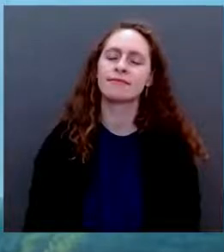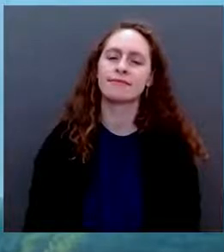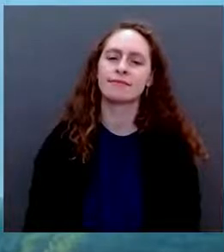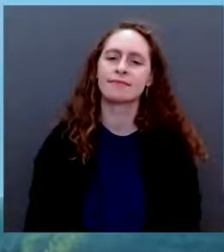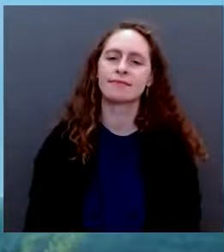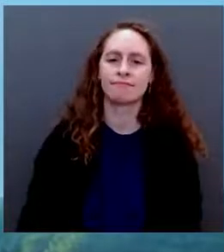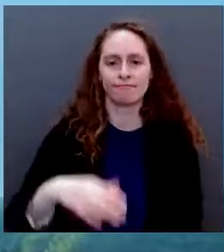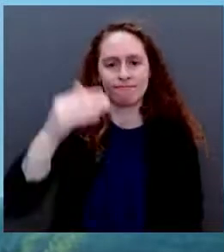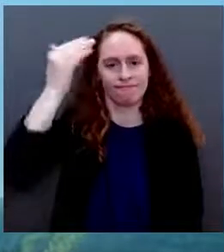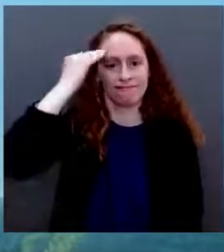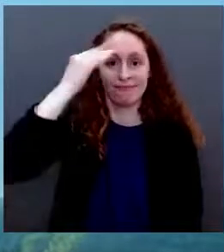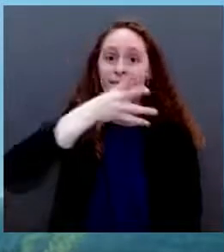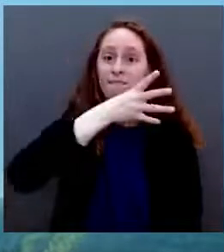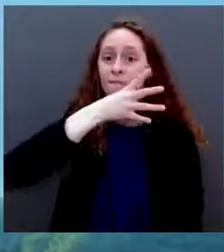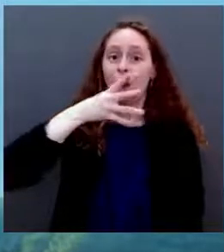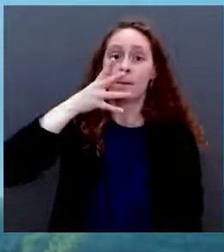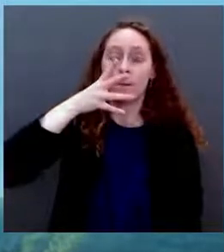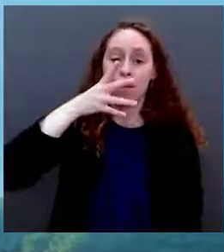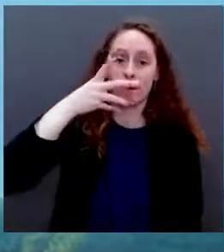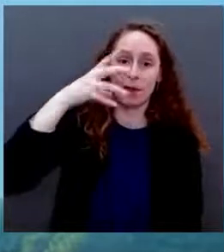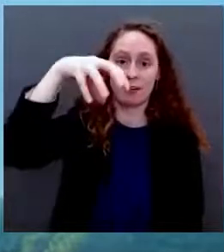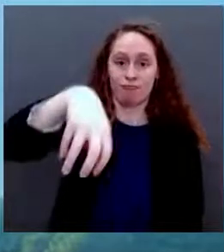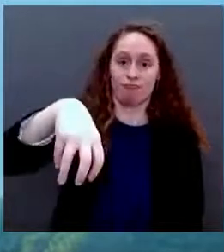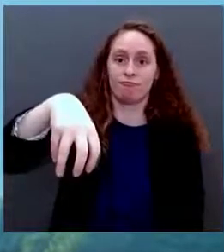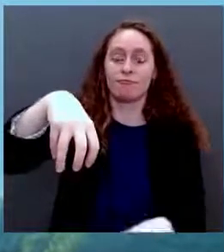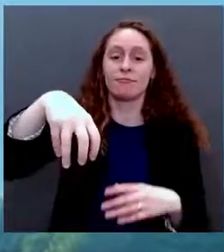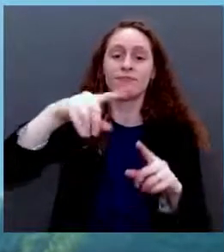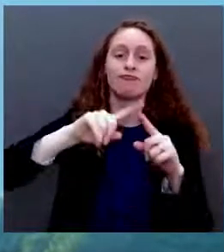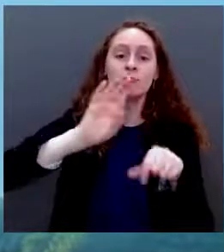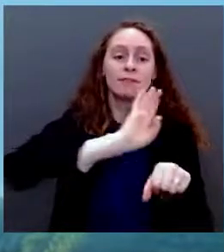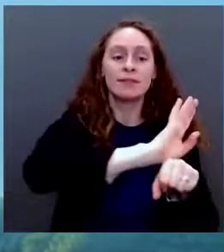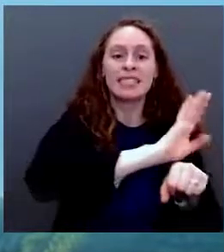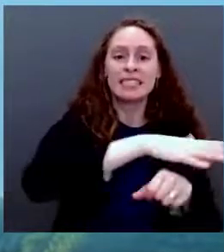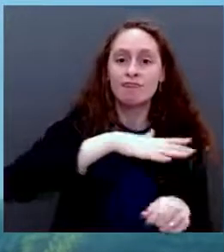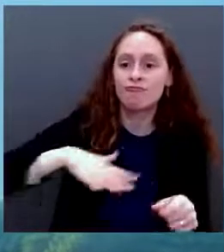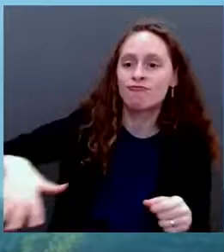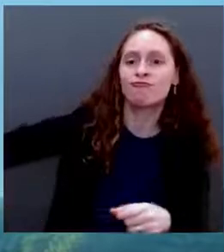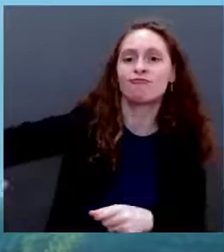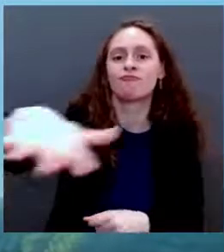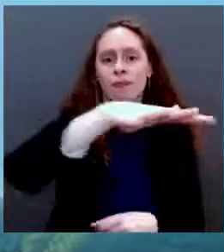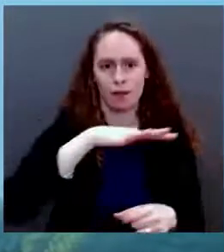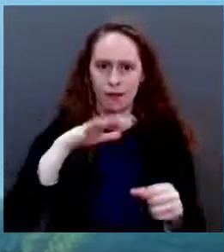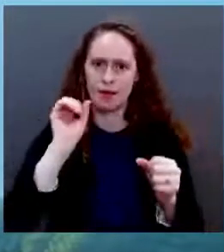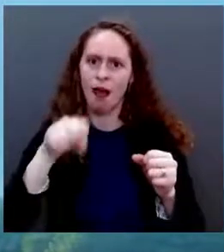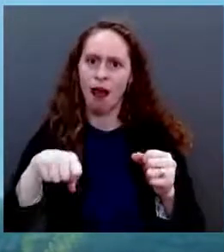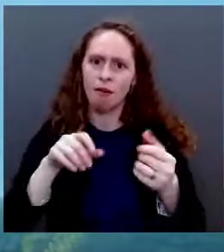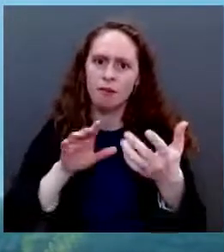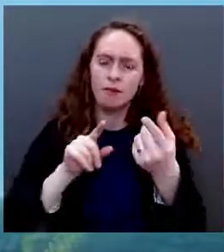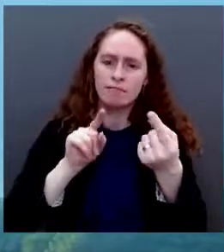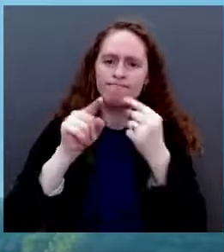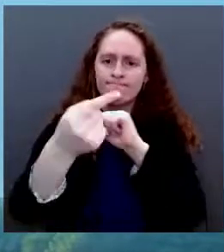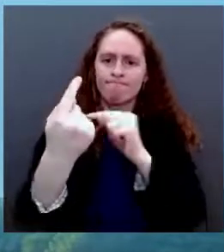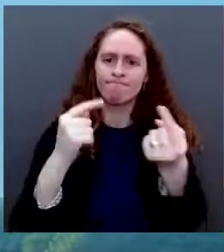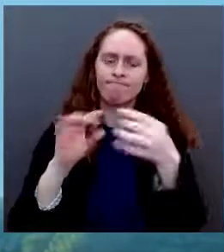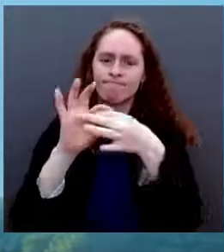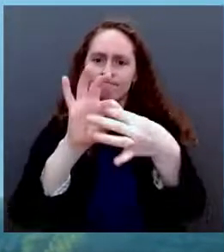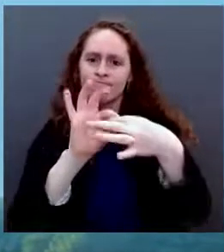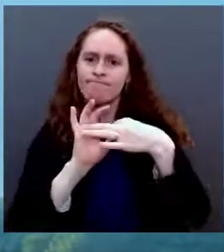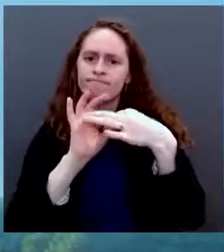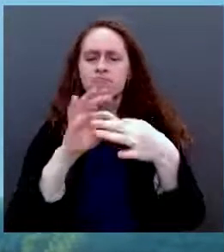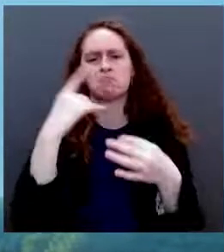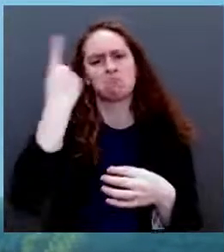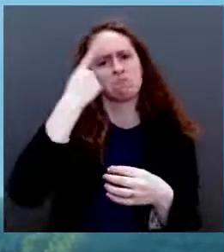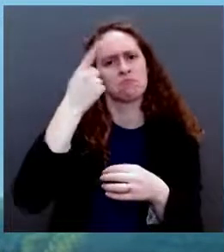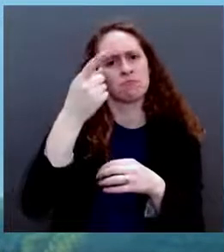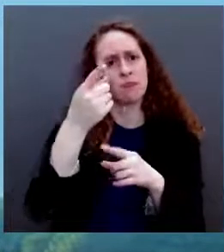or in Oklahoma or wherever, how far do they have to take their cattle to actually sell